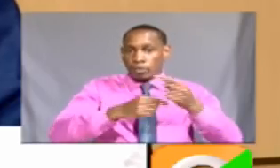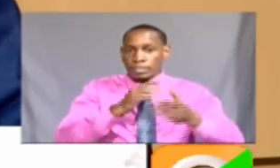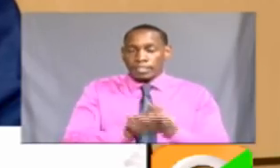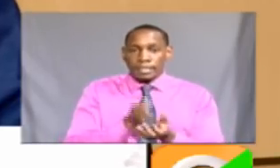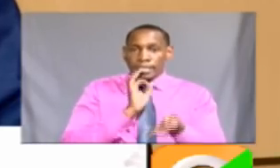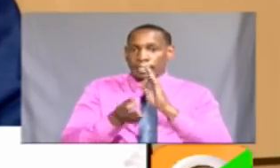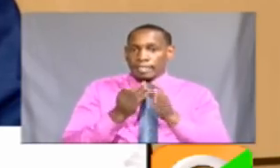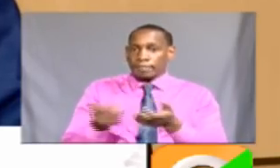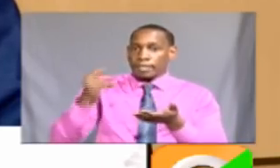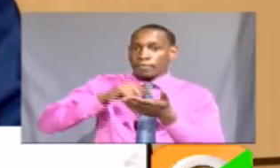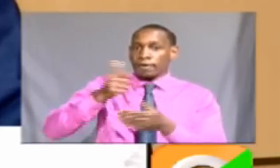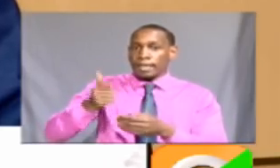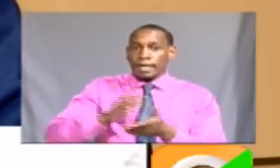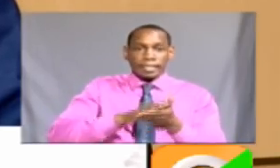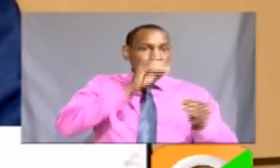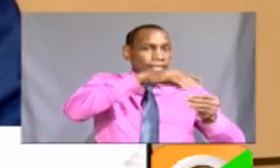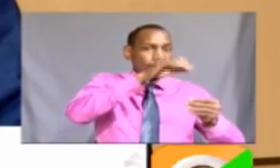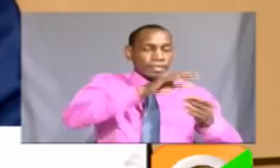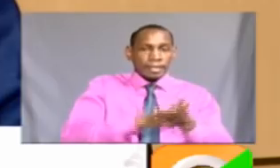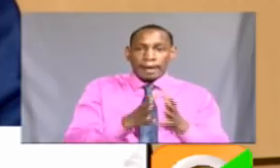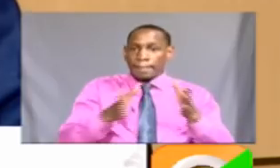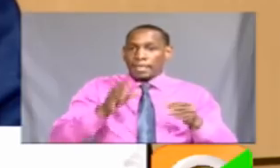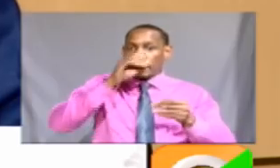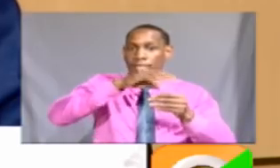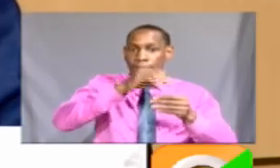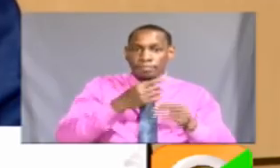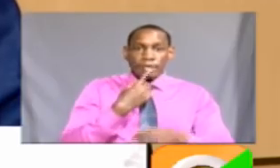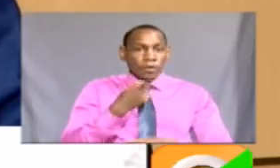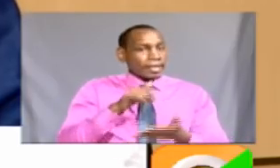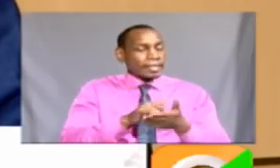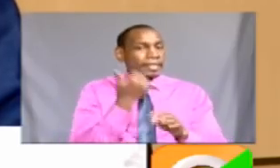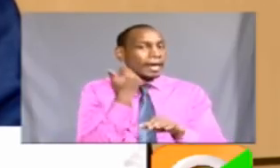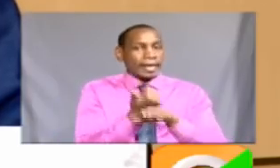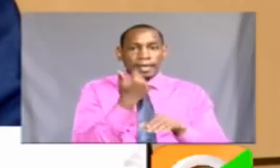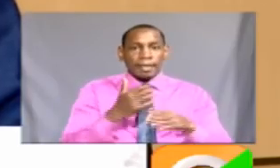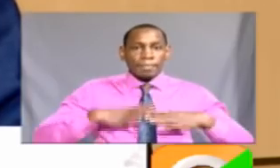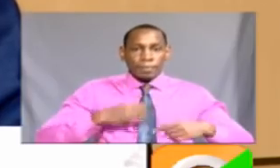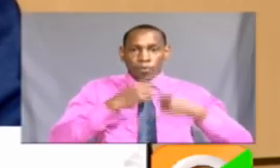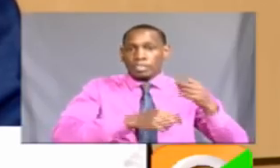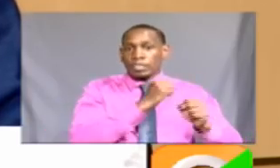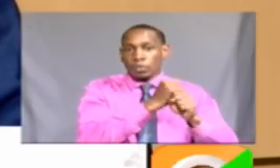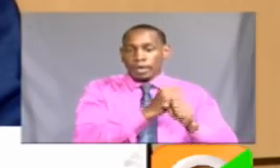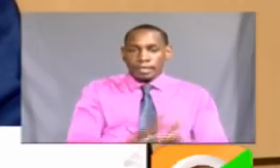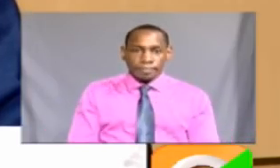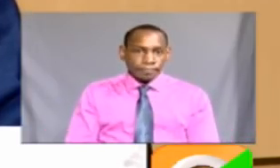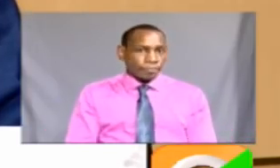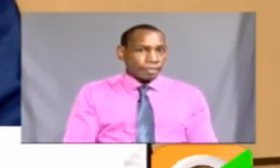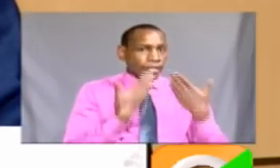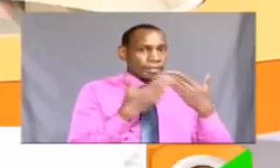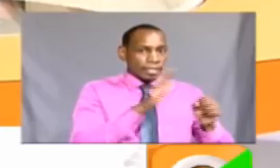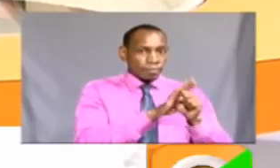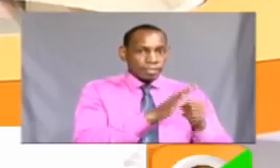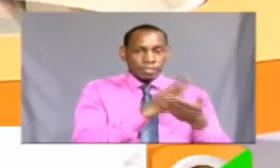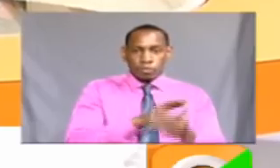if you bring in another capital injection, huge capital outlay, it becomes very difficult for the people to operate. Thank you very much.